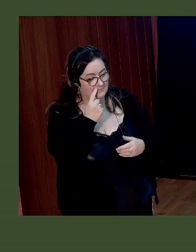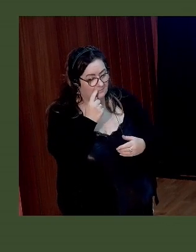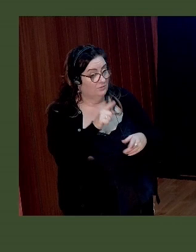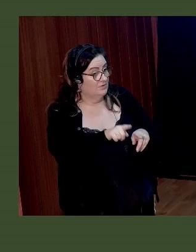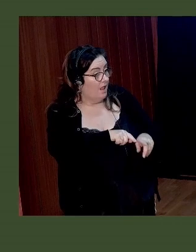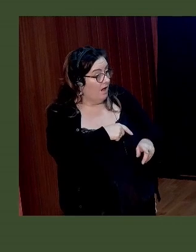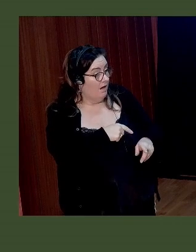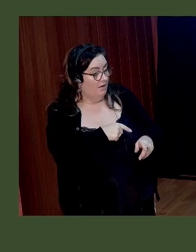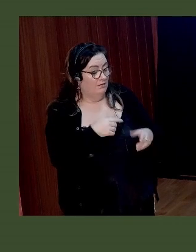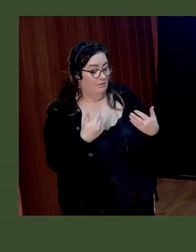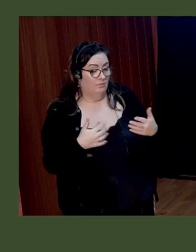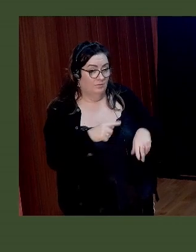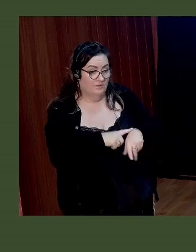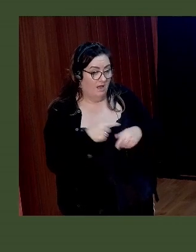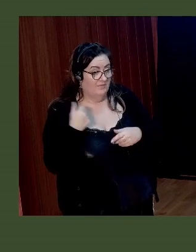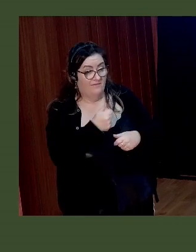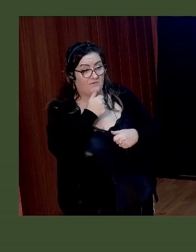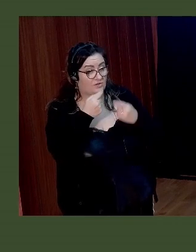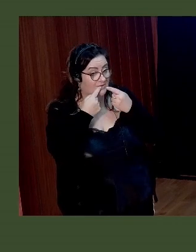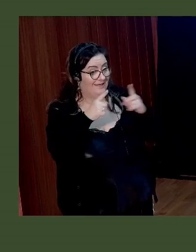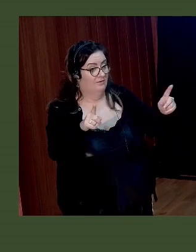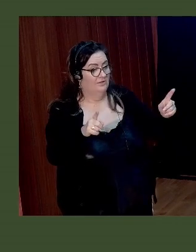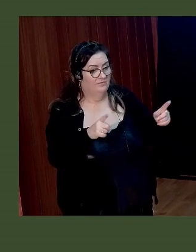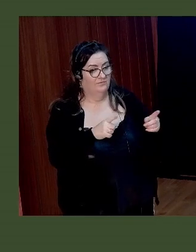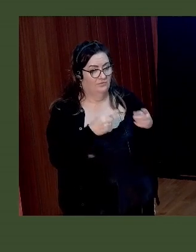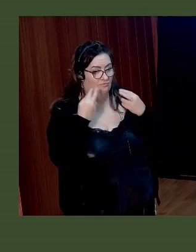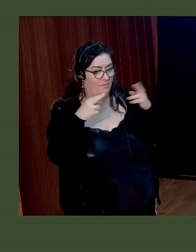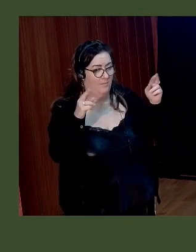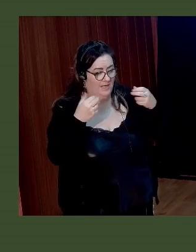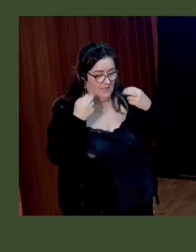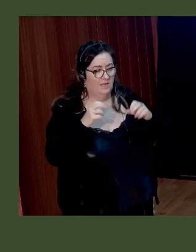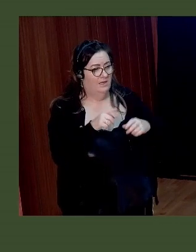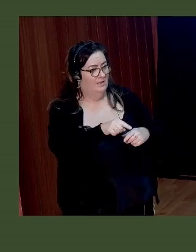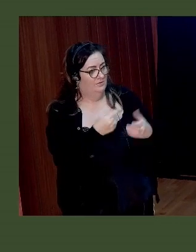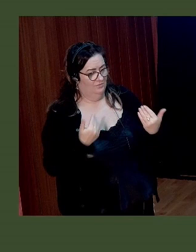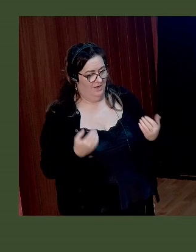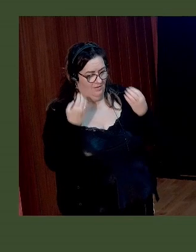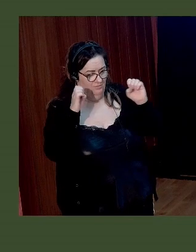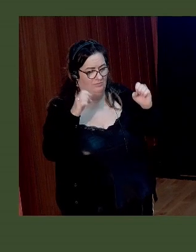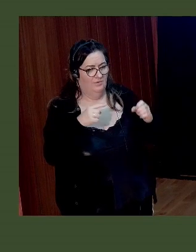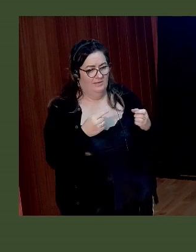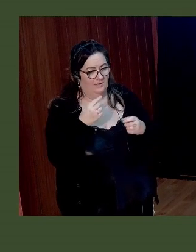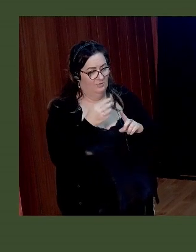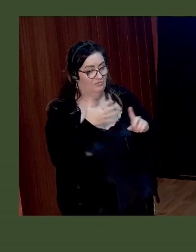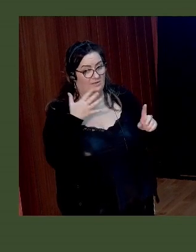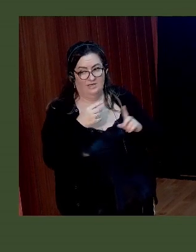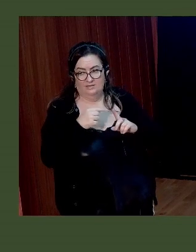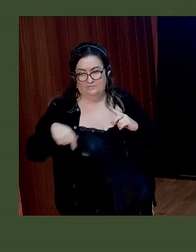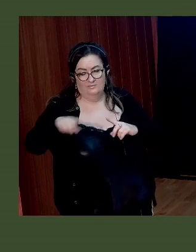long and difficult road to travel from that first declaration of the Republic to reach the independent nation state that was internationally